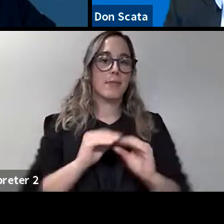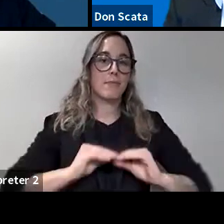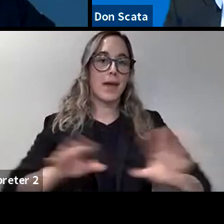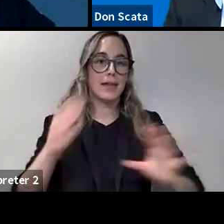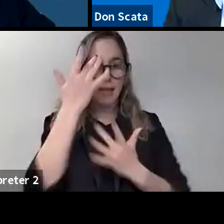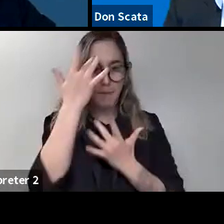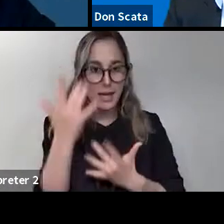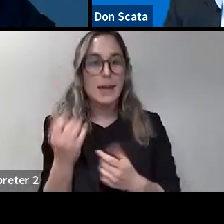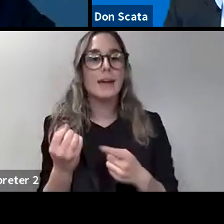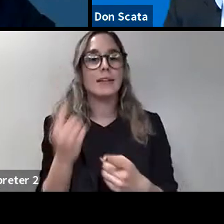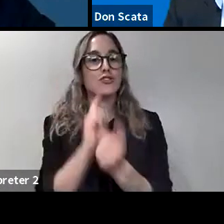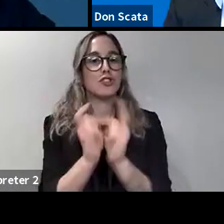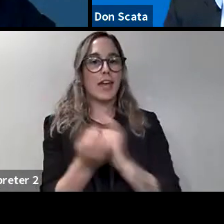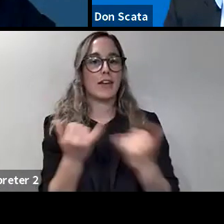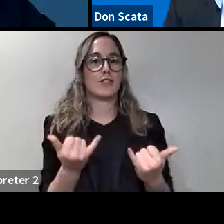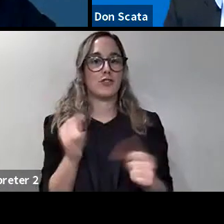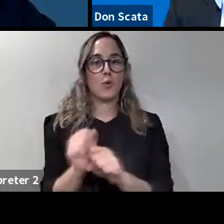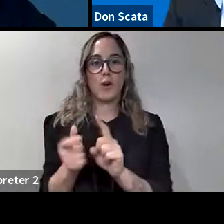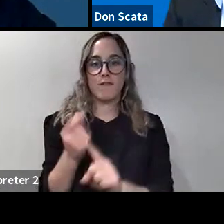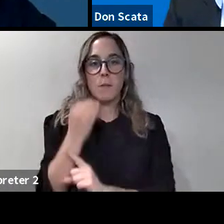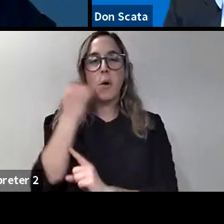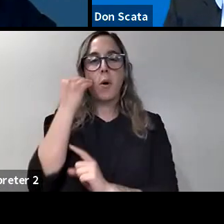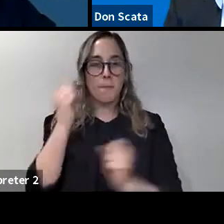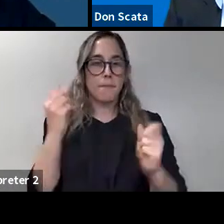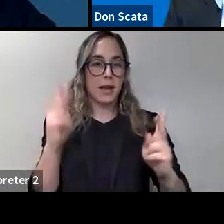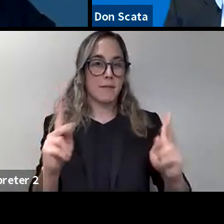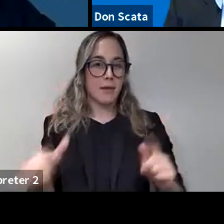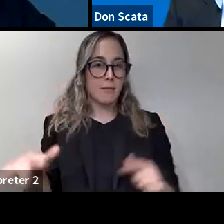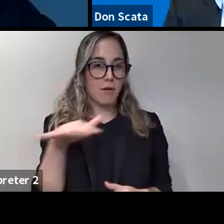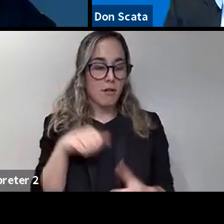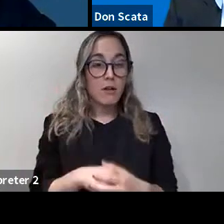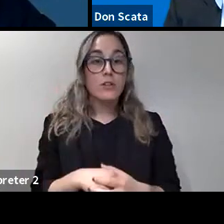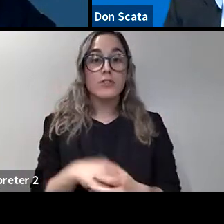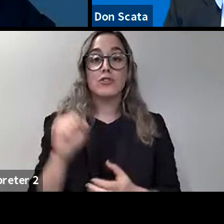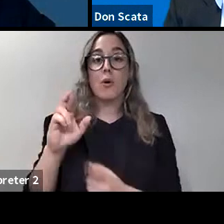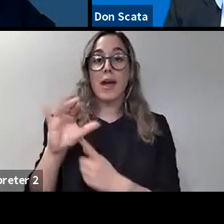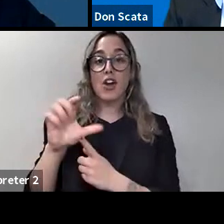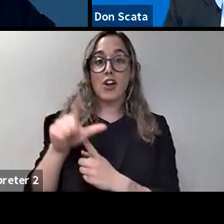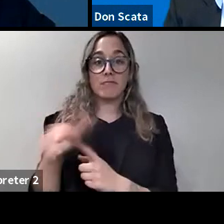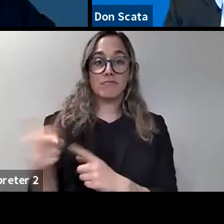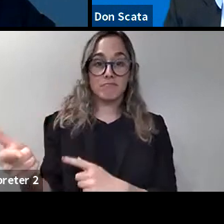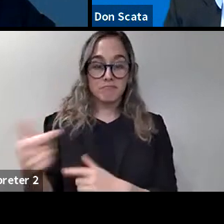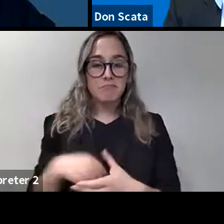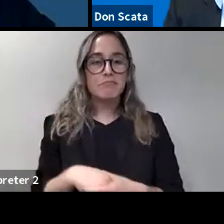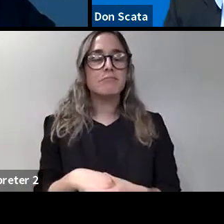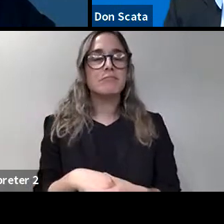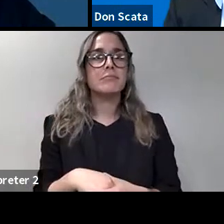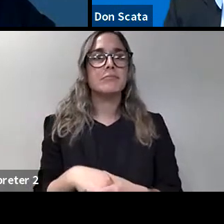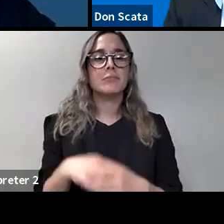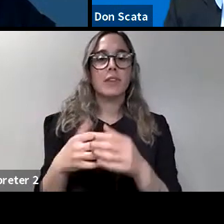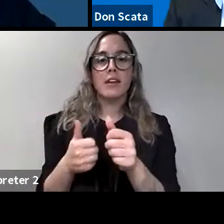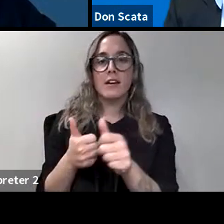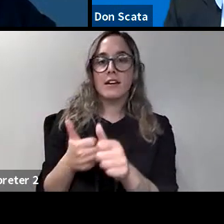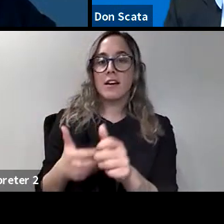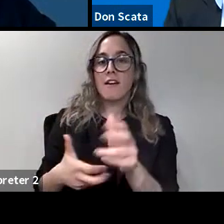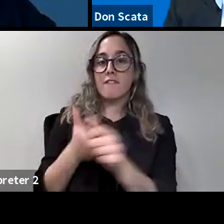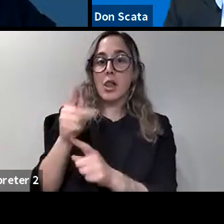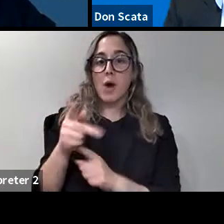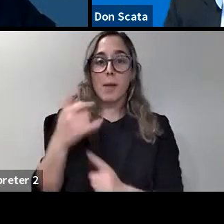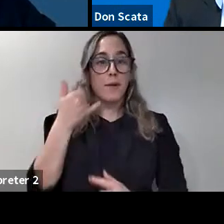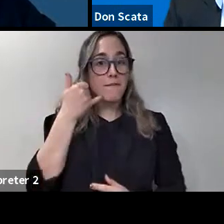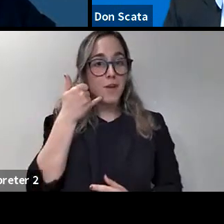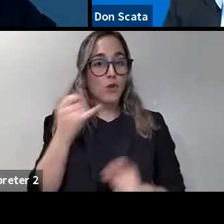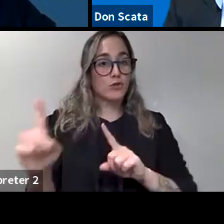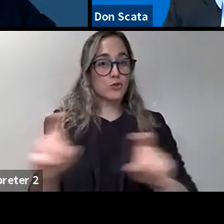things. All right, Eric, we have one for you. The follow-up phone survey indicated that